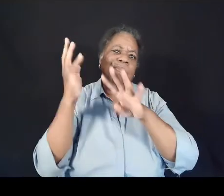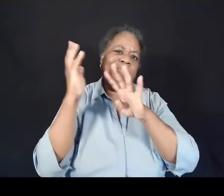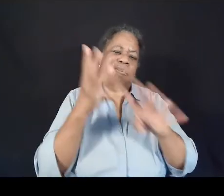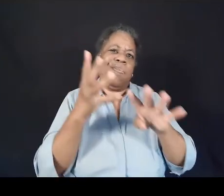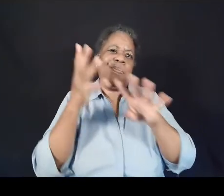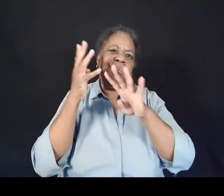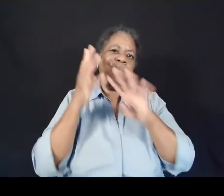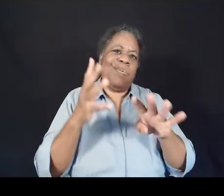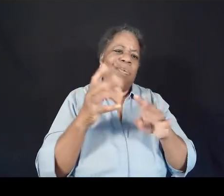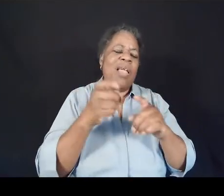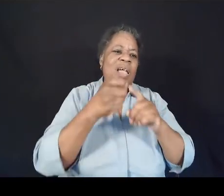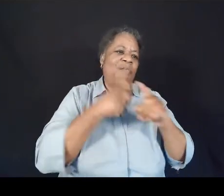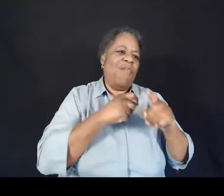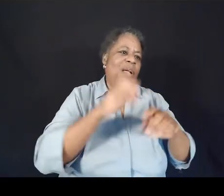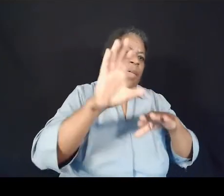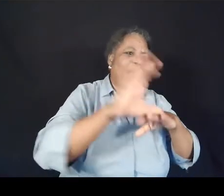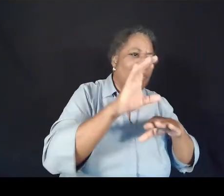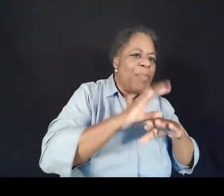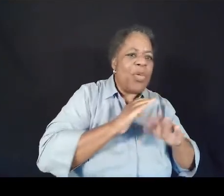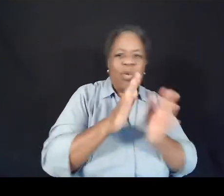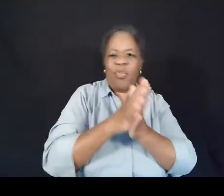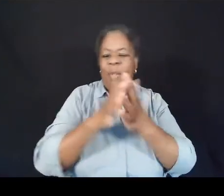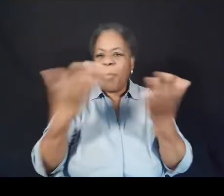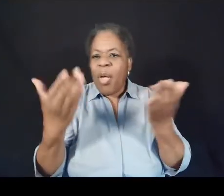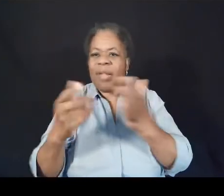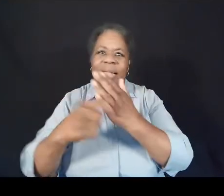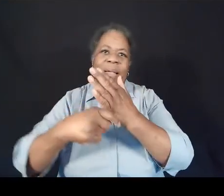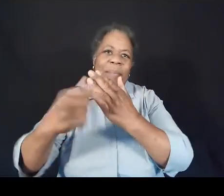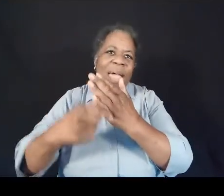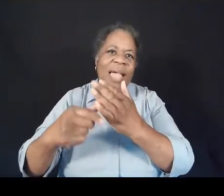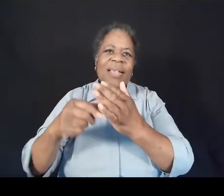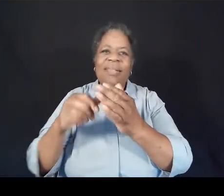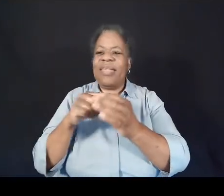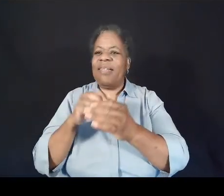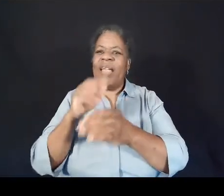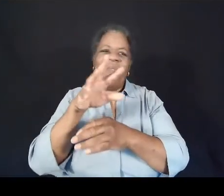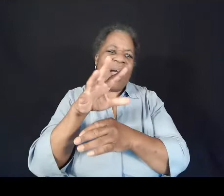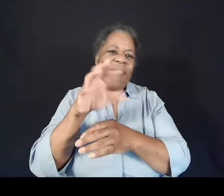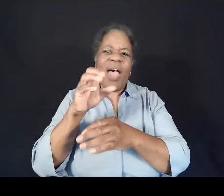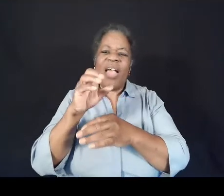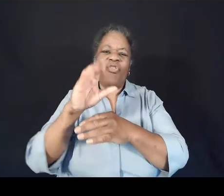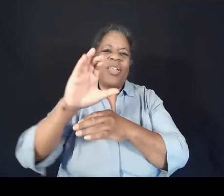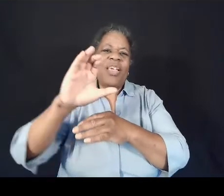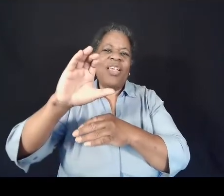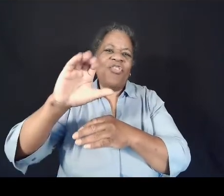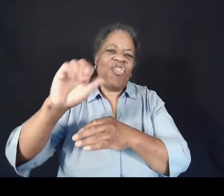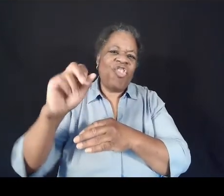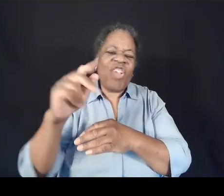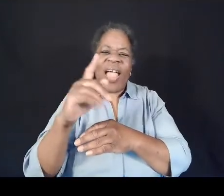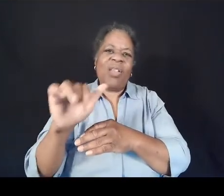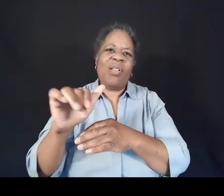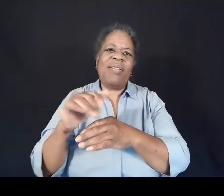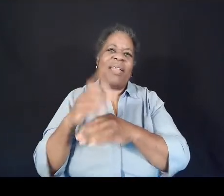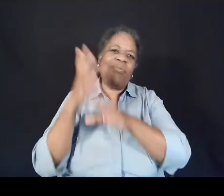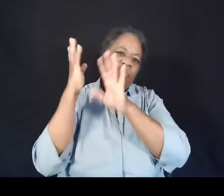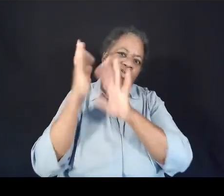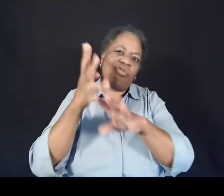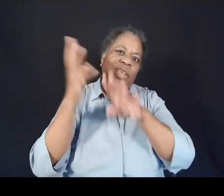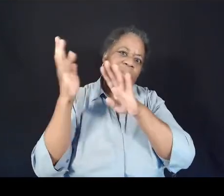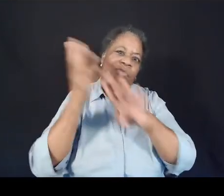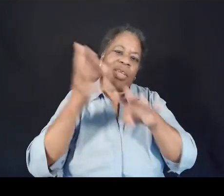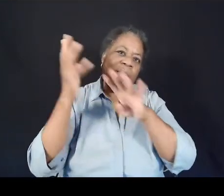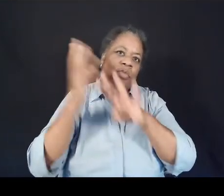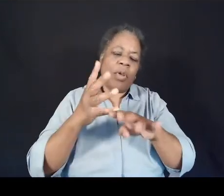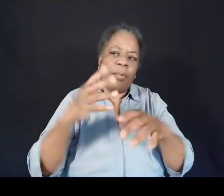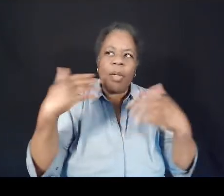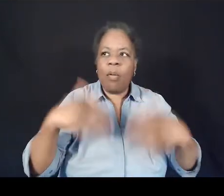and podcasts, books and magazines, not to mention 500 channels and a dozen or so streaming